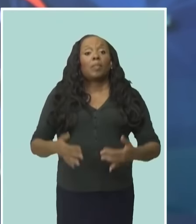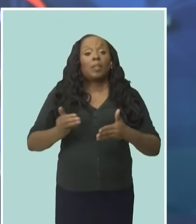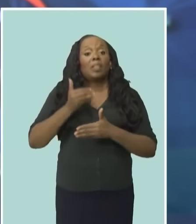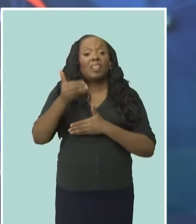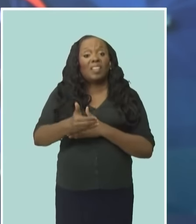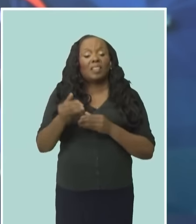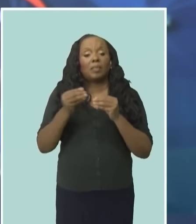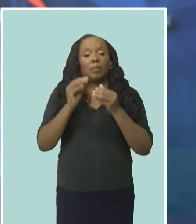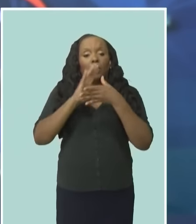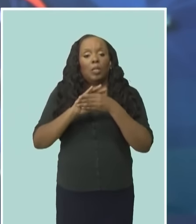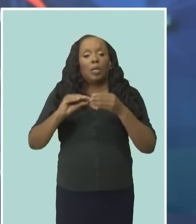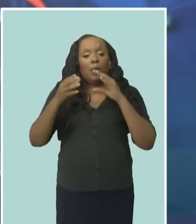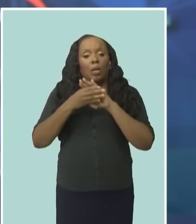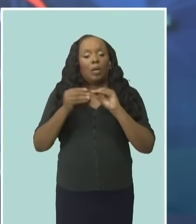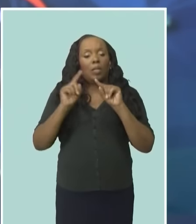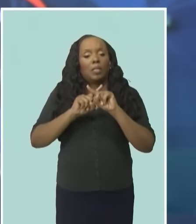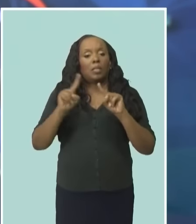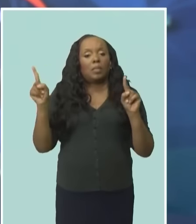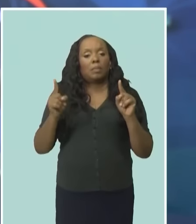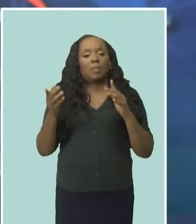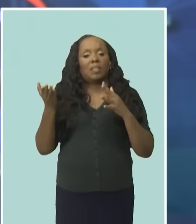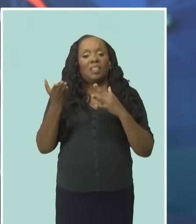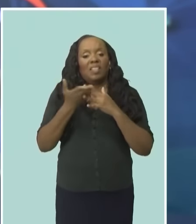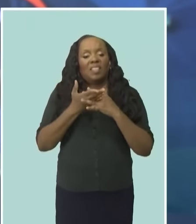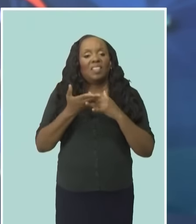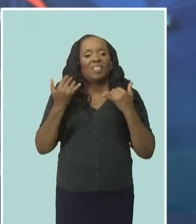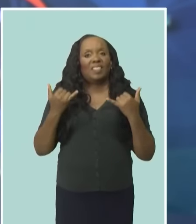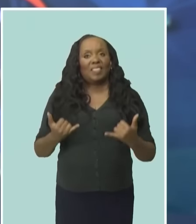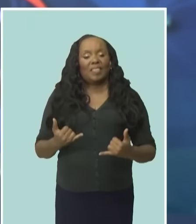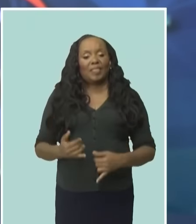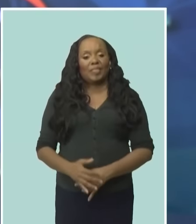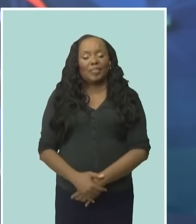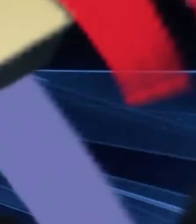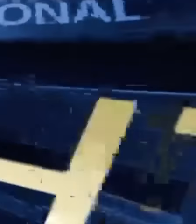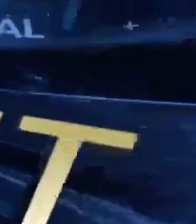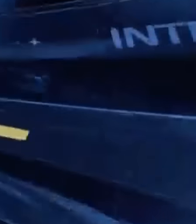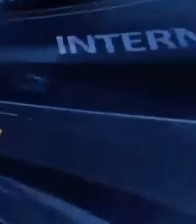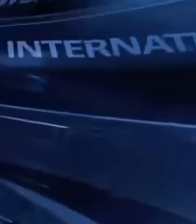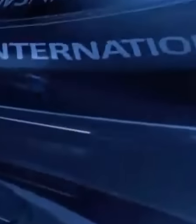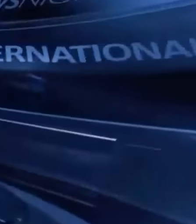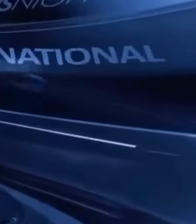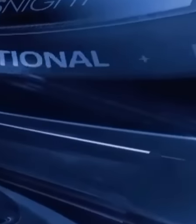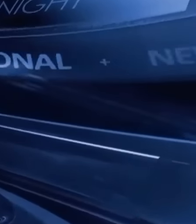up, we'll tell you about efforts to strengthen mental health services.